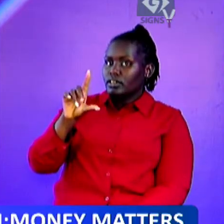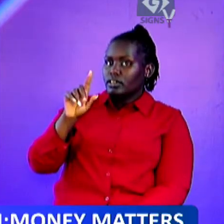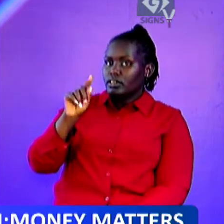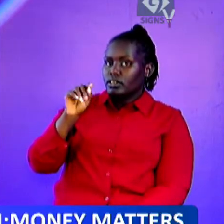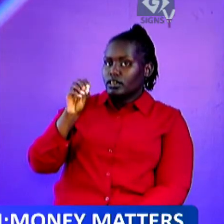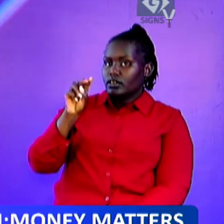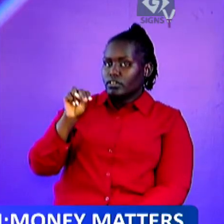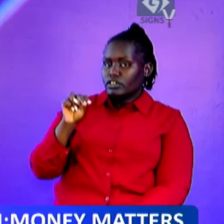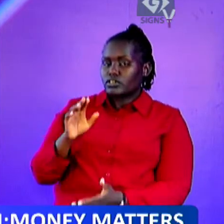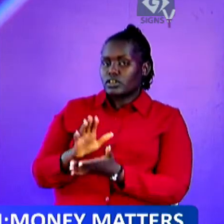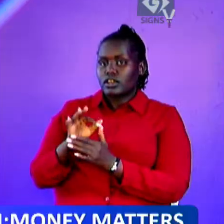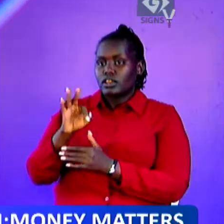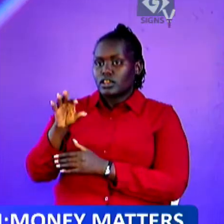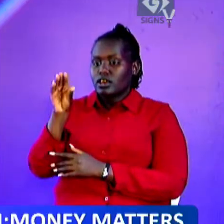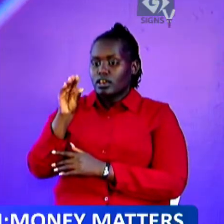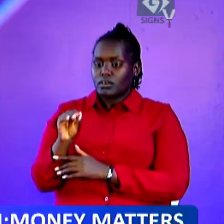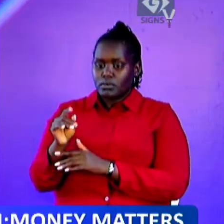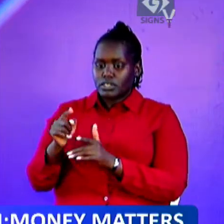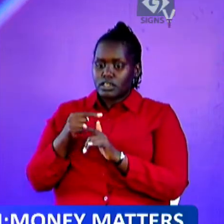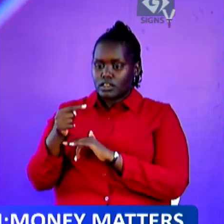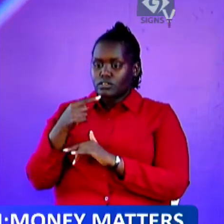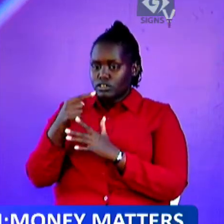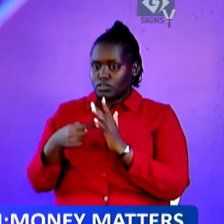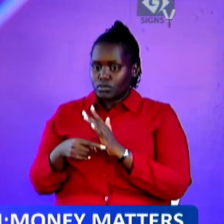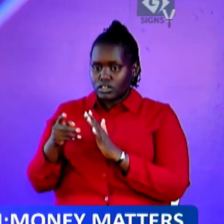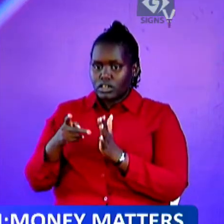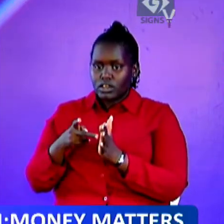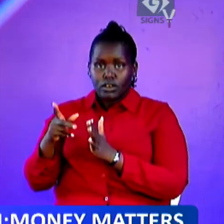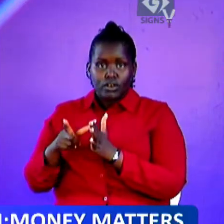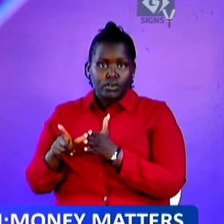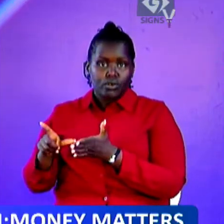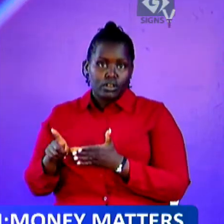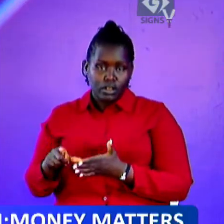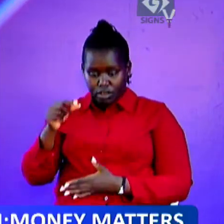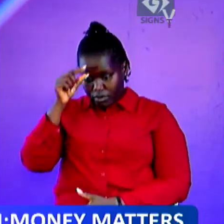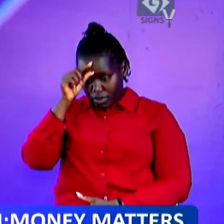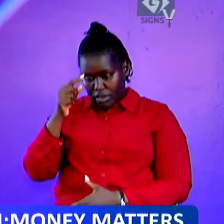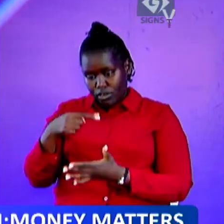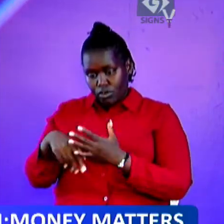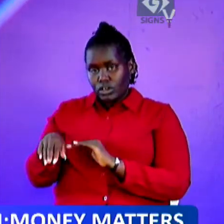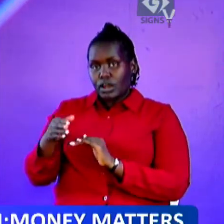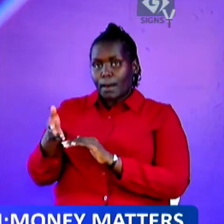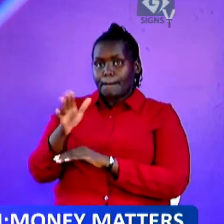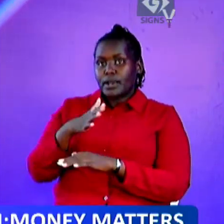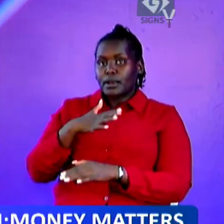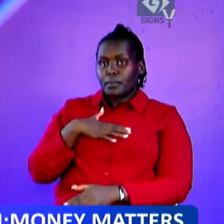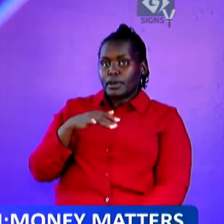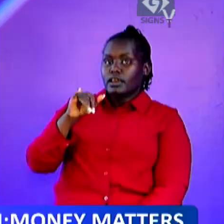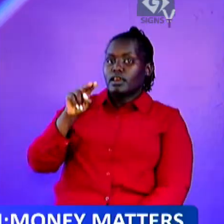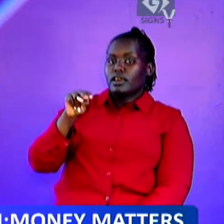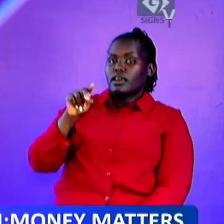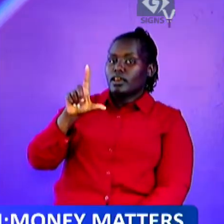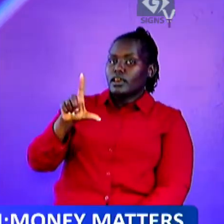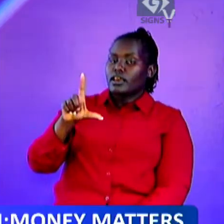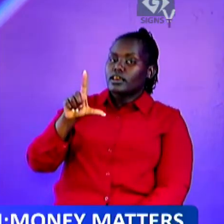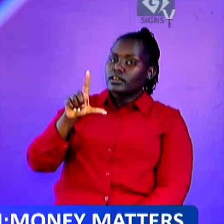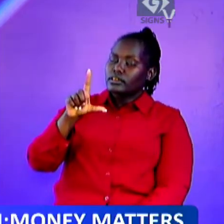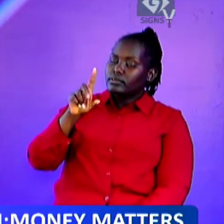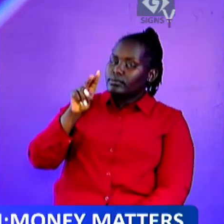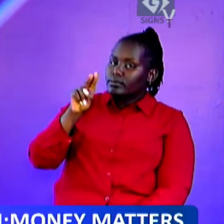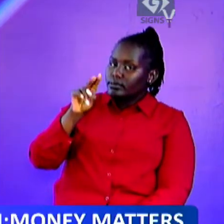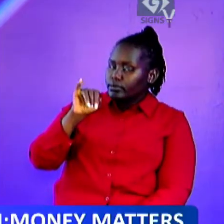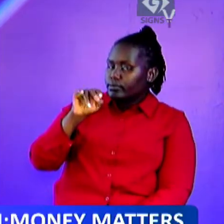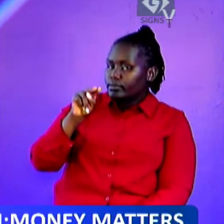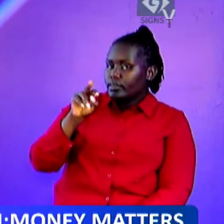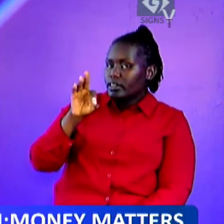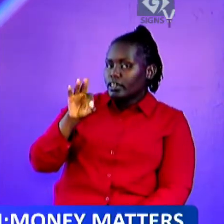money to the government, you say, my return should be inflation plus 3%. So 3% becomes